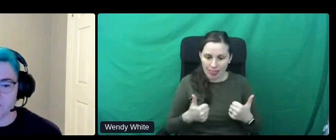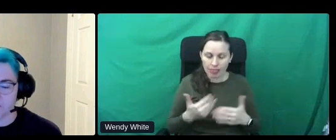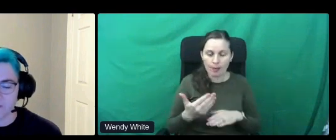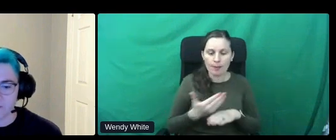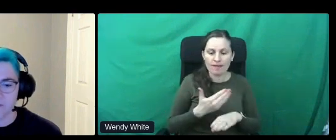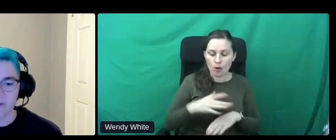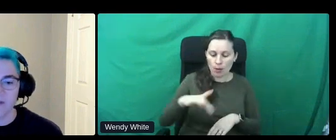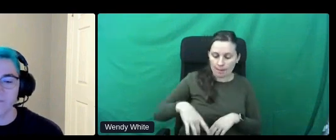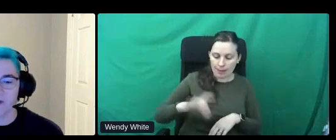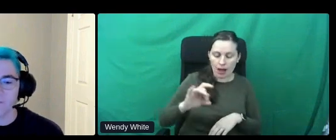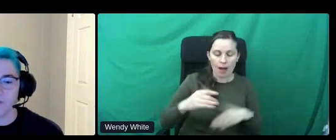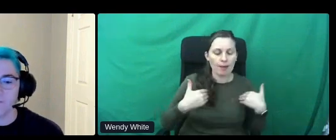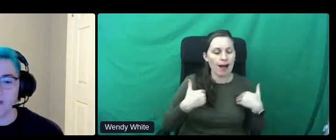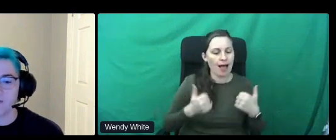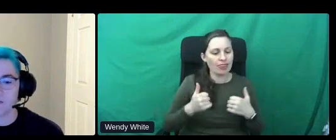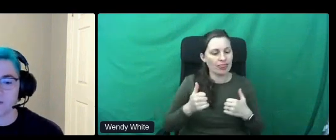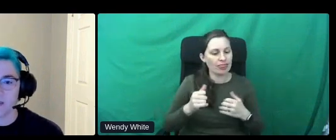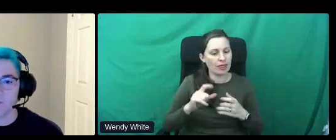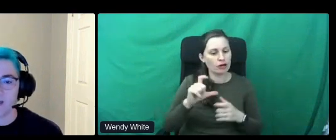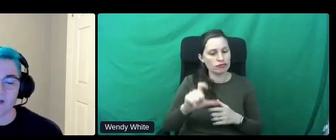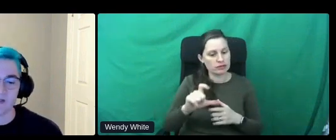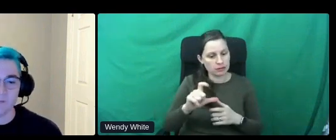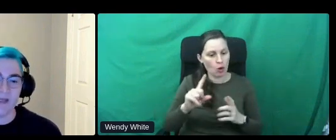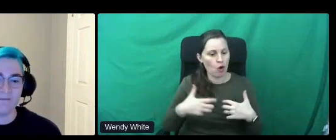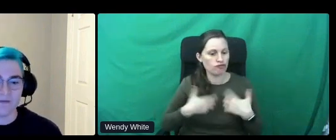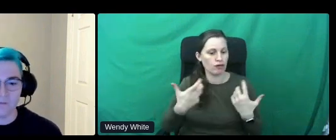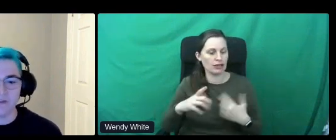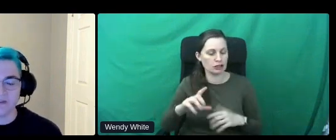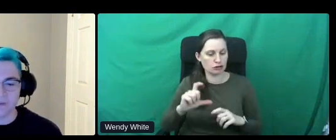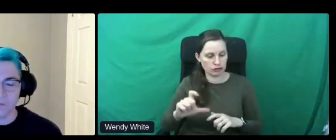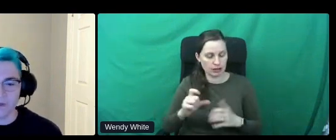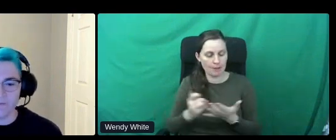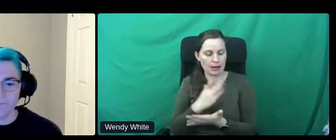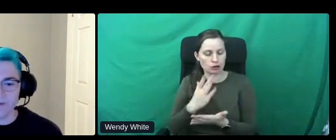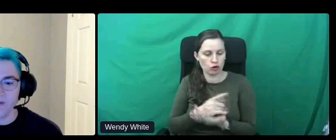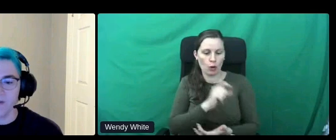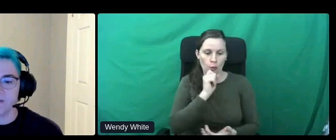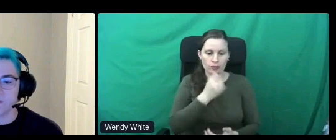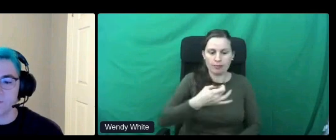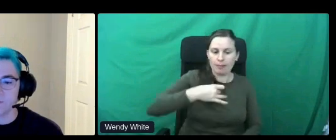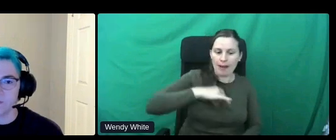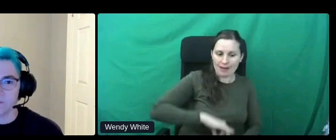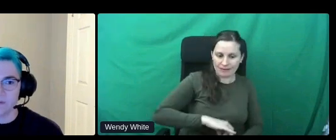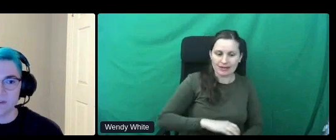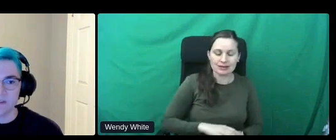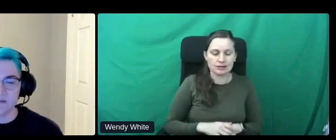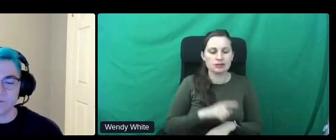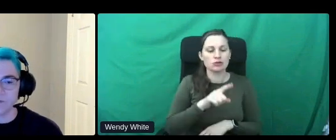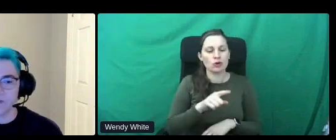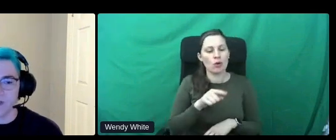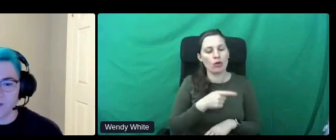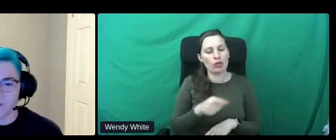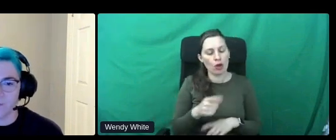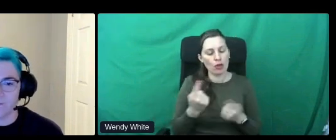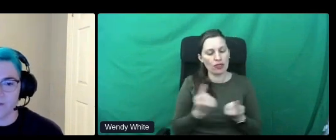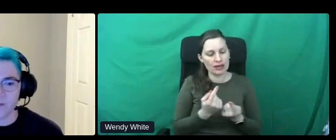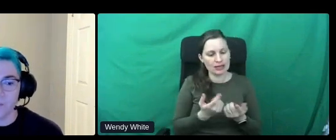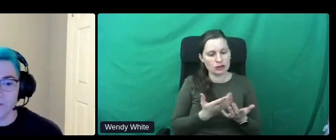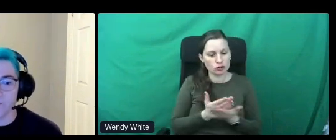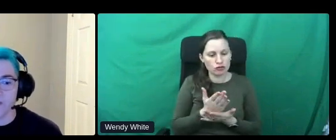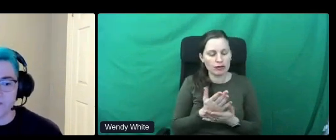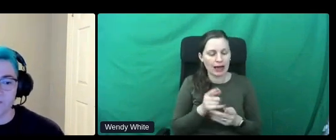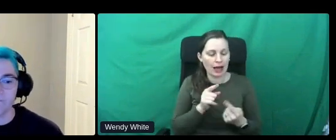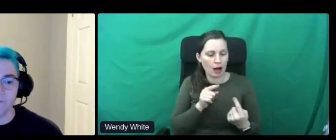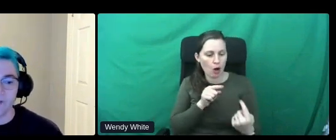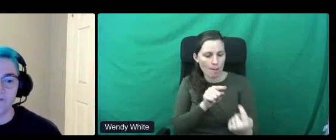or a health crystal, and make sure that it would actually benefit them in some way. So those things during combat were really